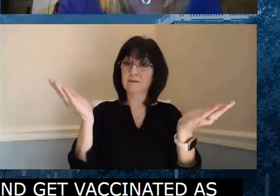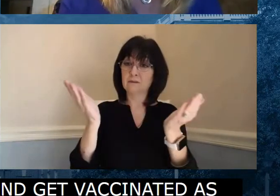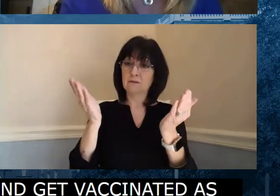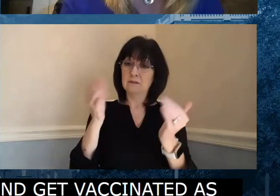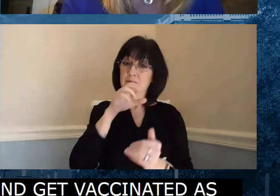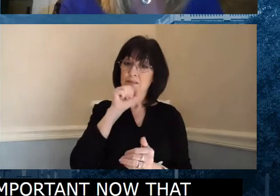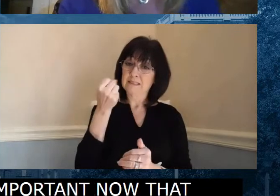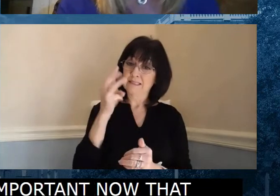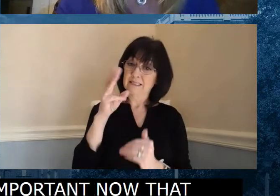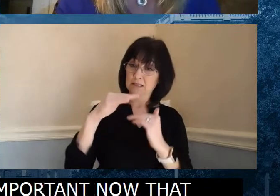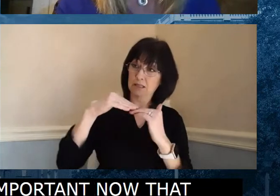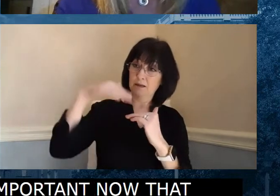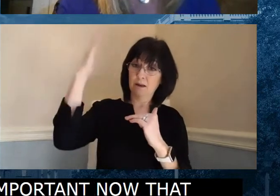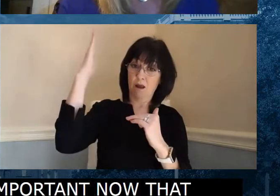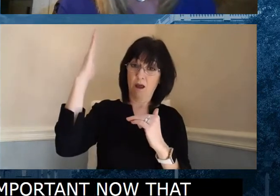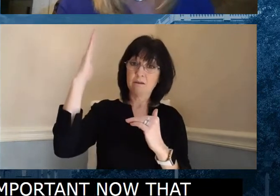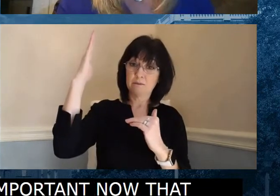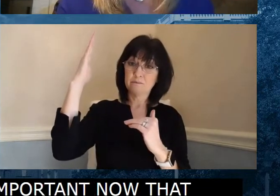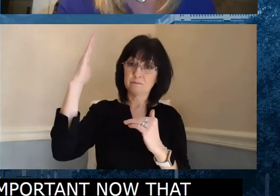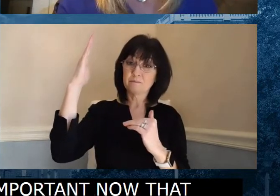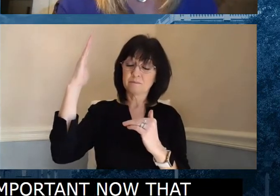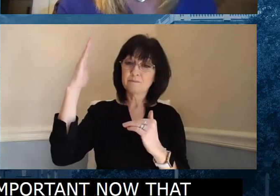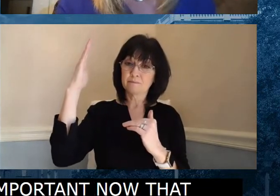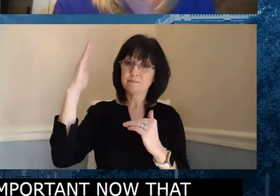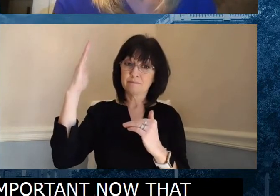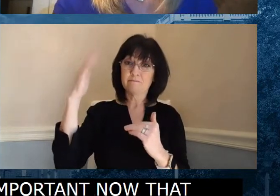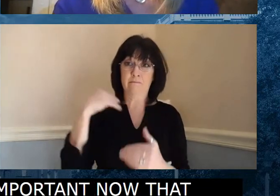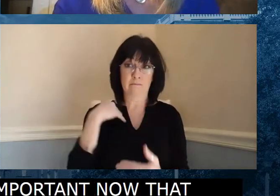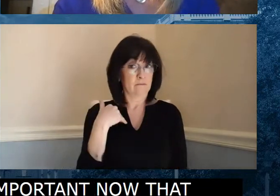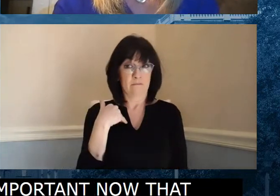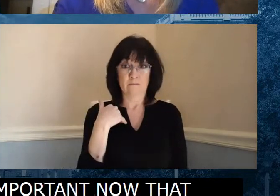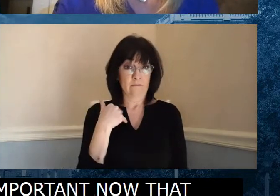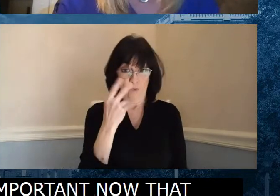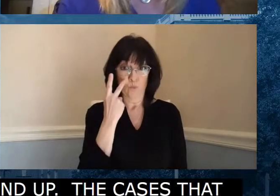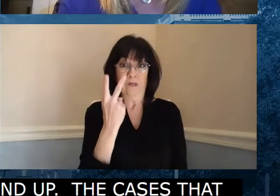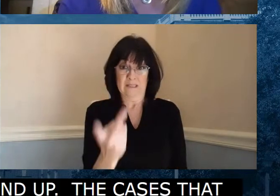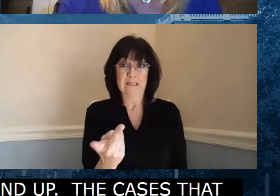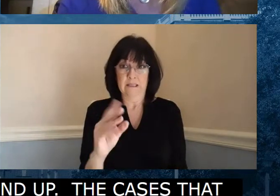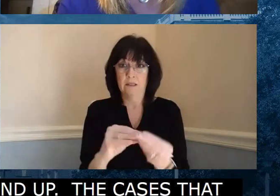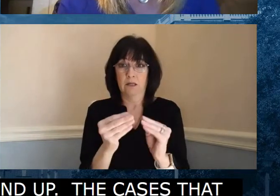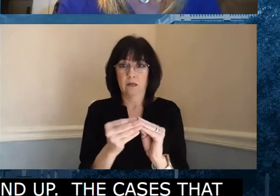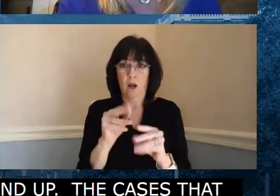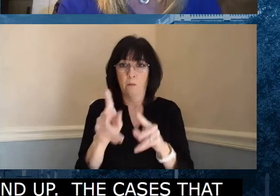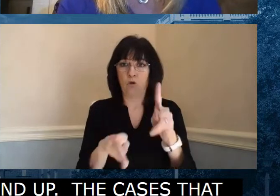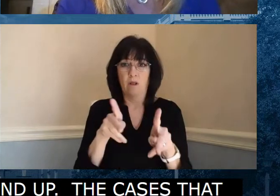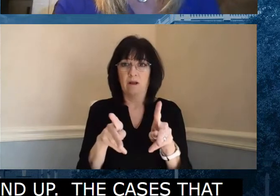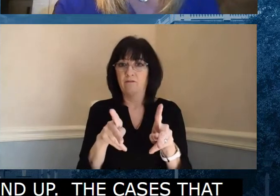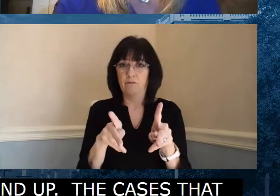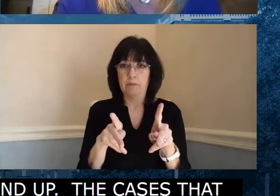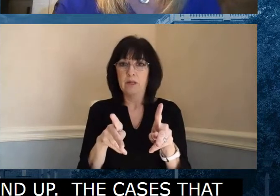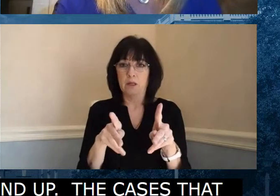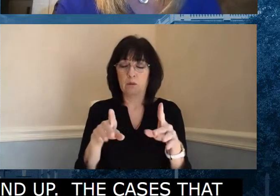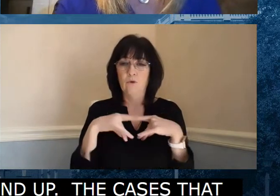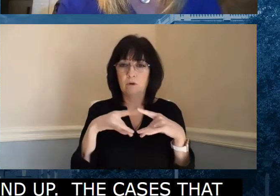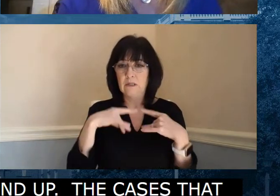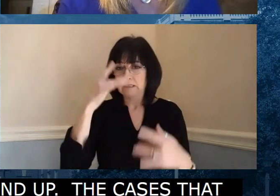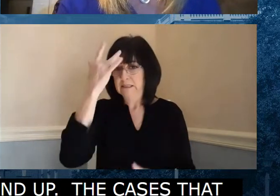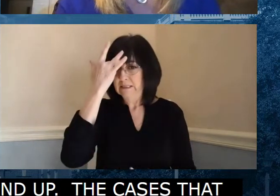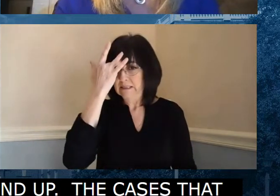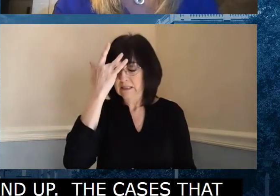the cases we're seeing right now, it's really an important reminder. Vaccination, the more people that take